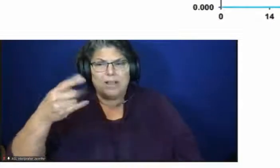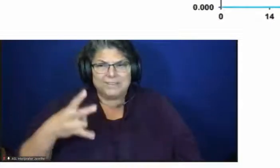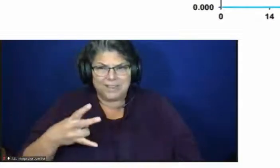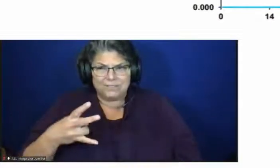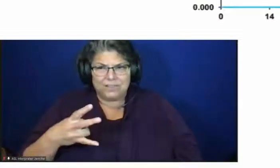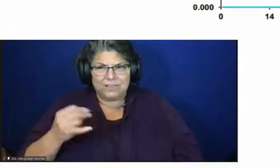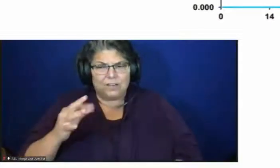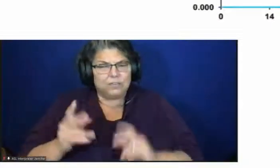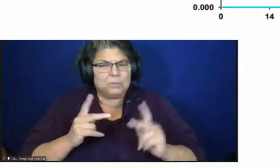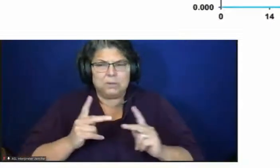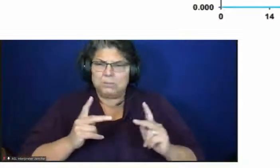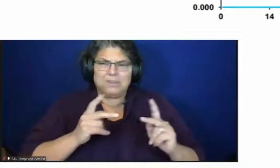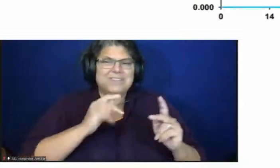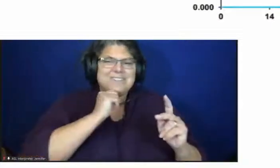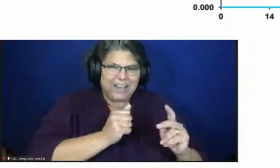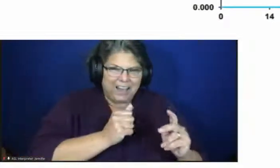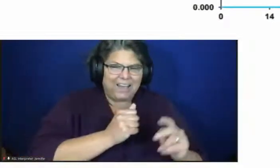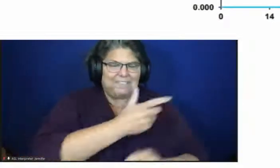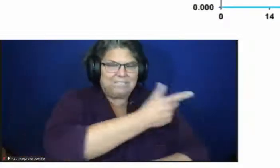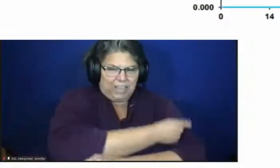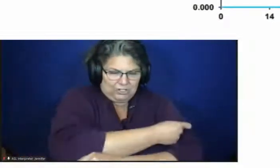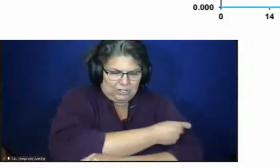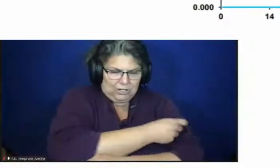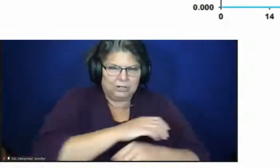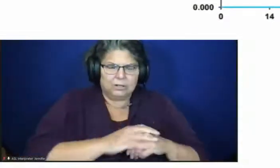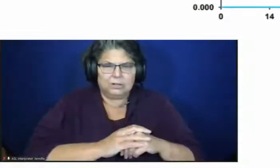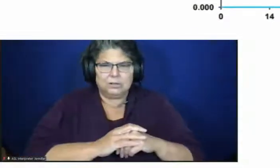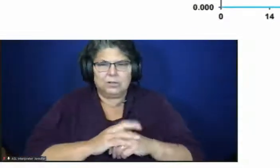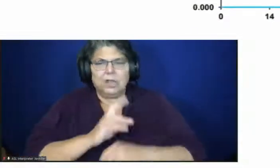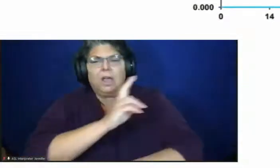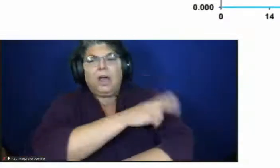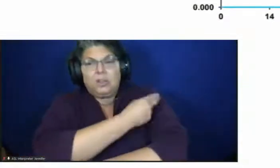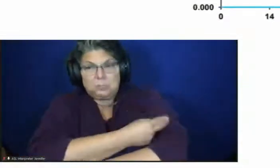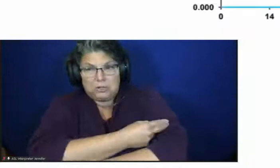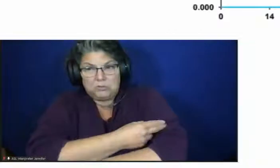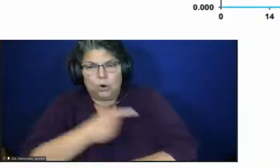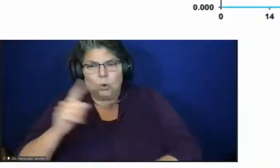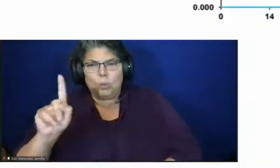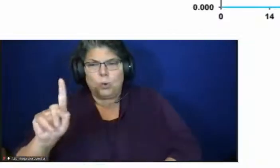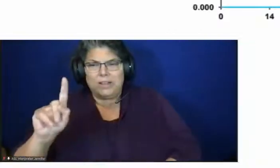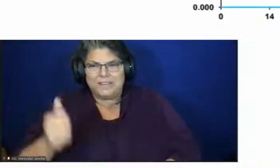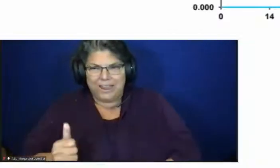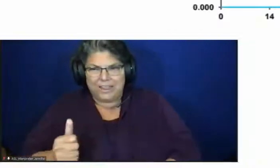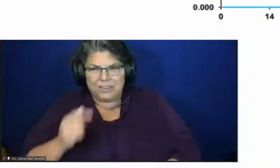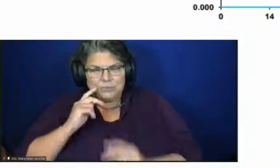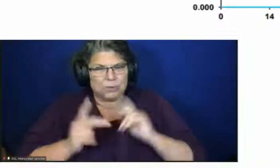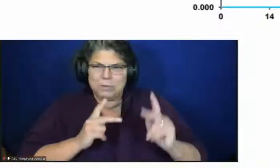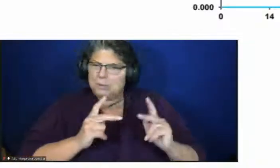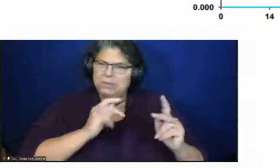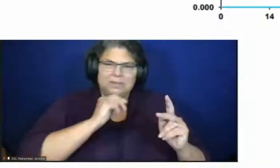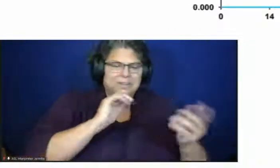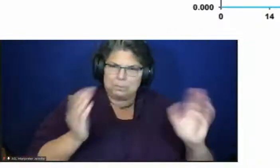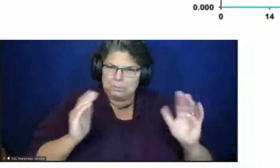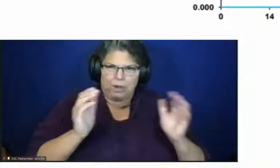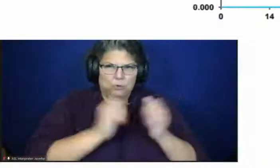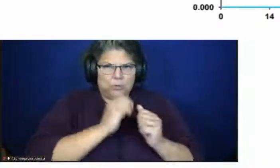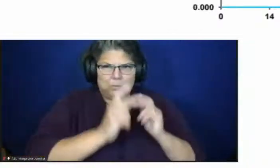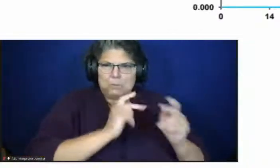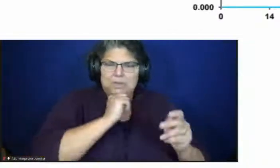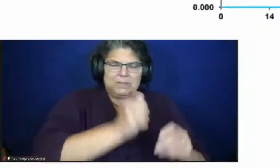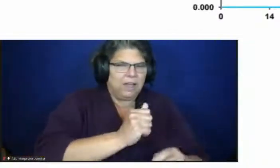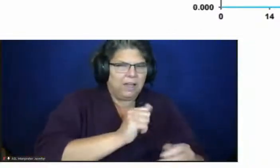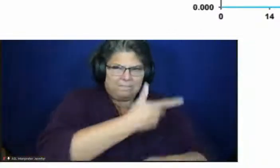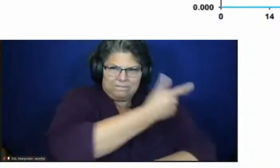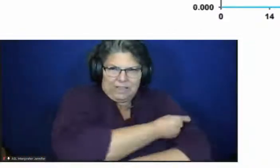who are unvaccinated. Hospitalizations are 1/10 of those who are unvaccinated, and mortality